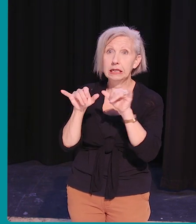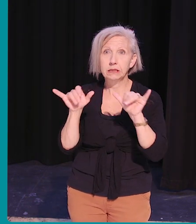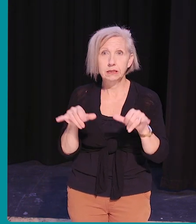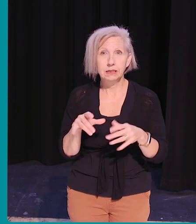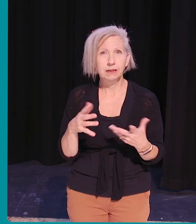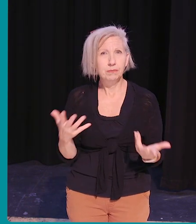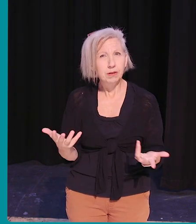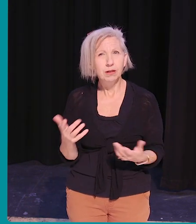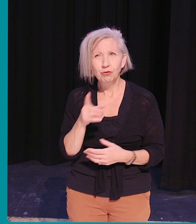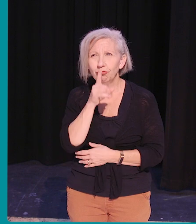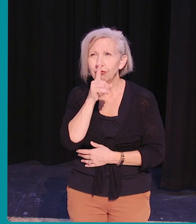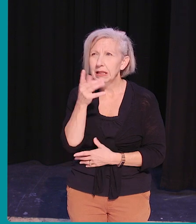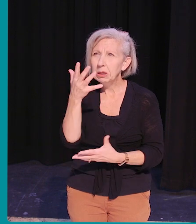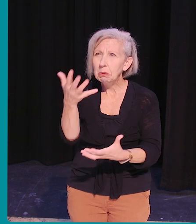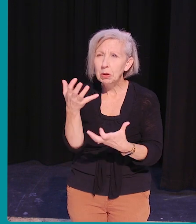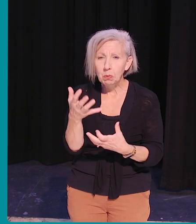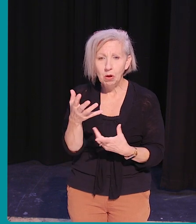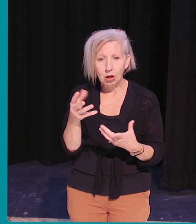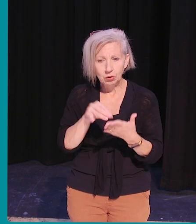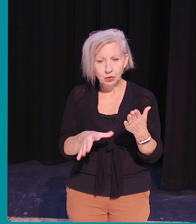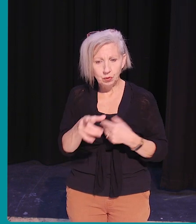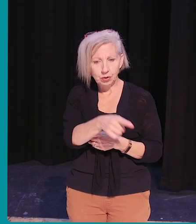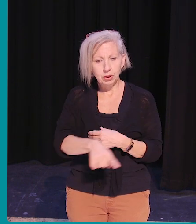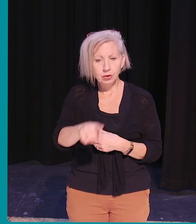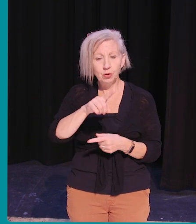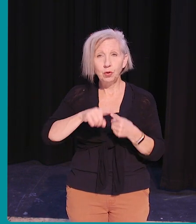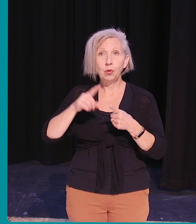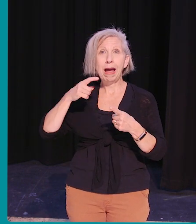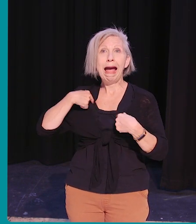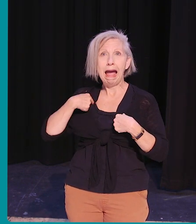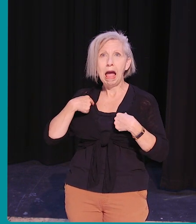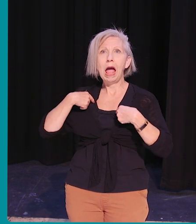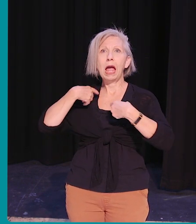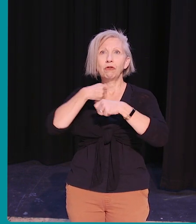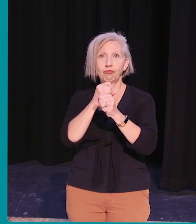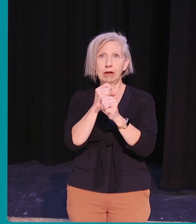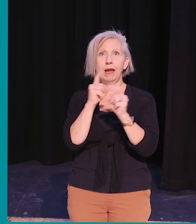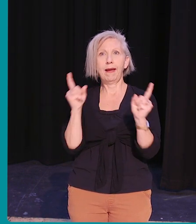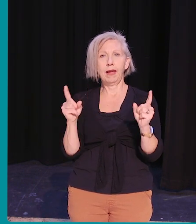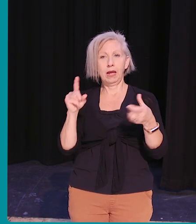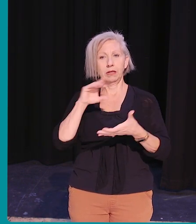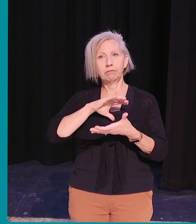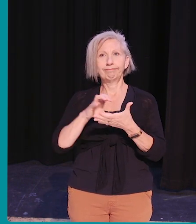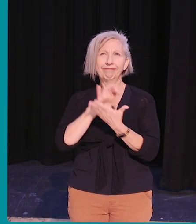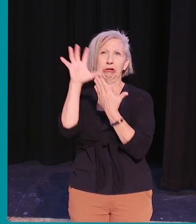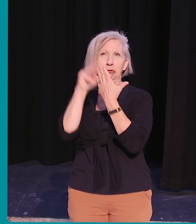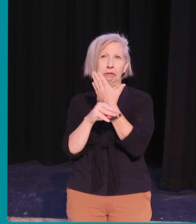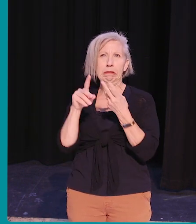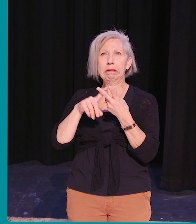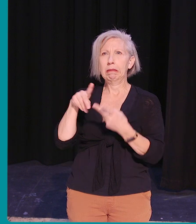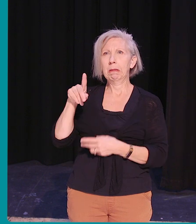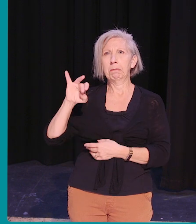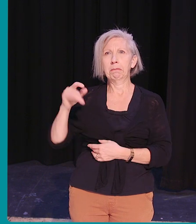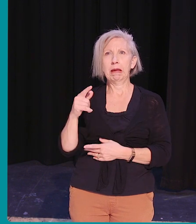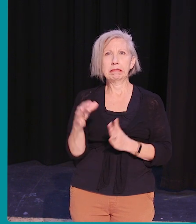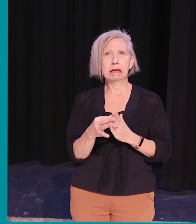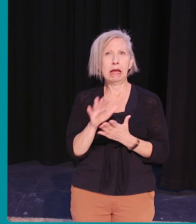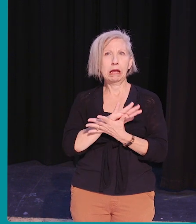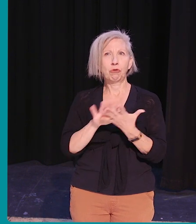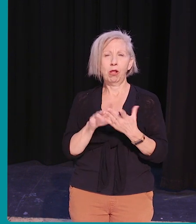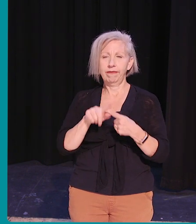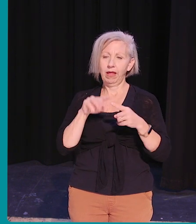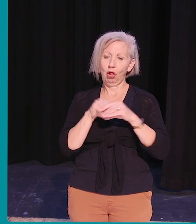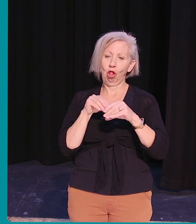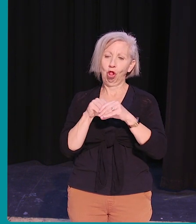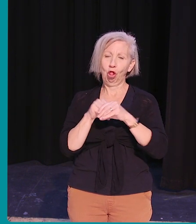we really just want students who are recipients of pre-made, pre-packaged information like our curriculum and our pacing guides and that online software that we